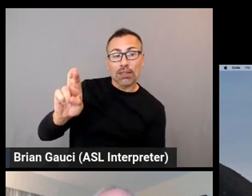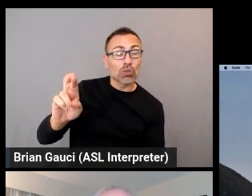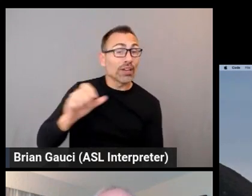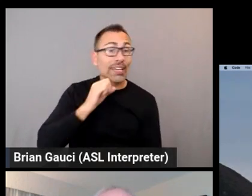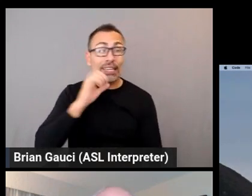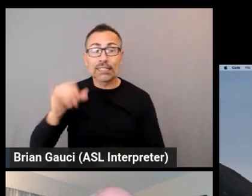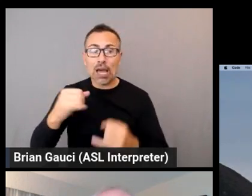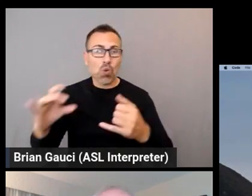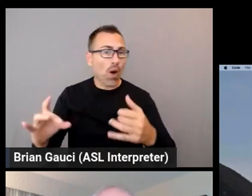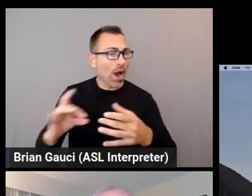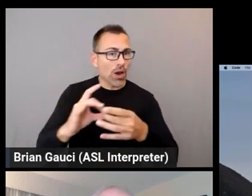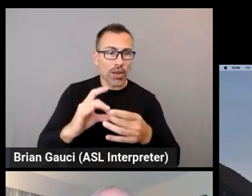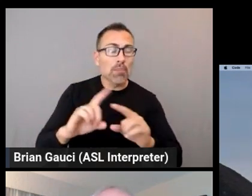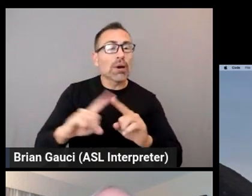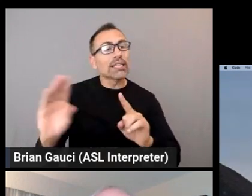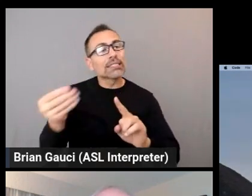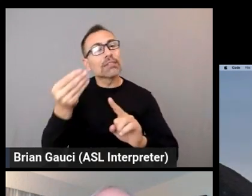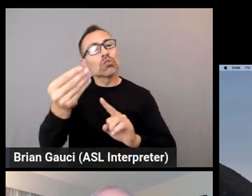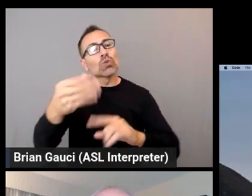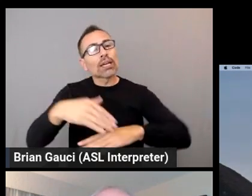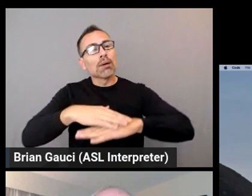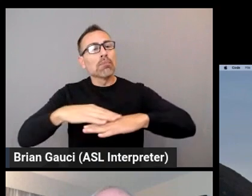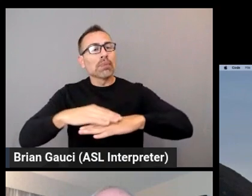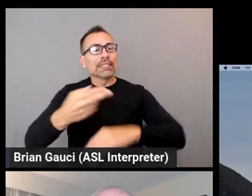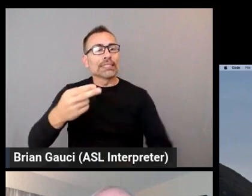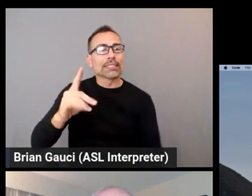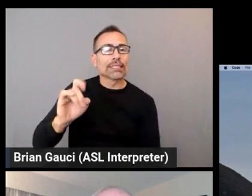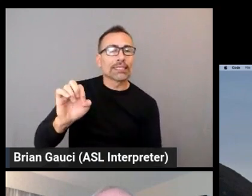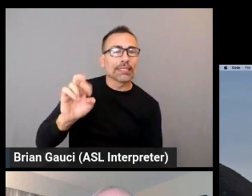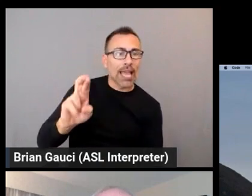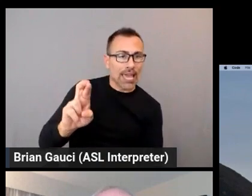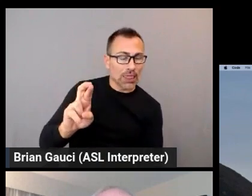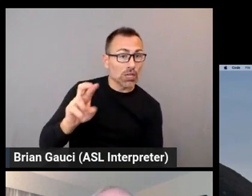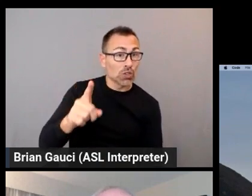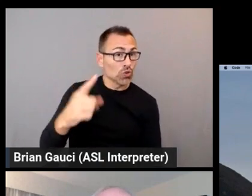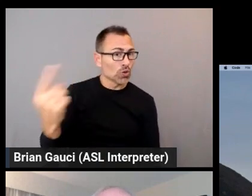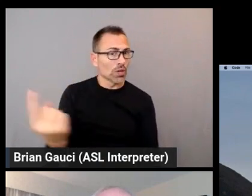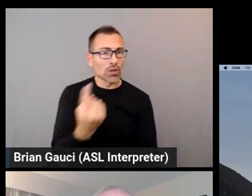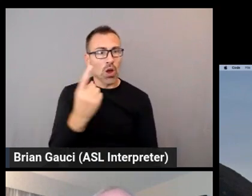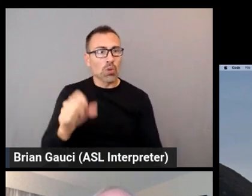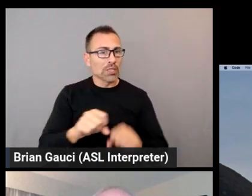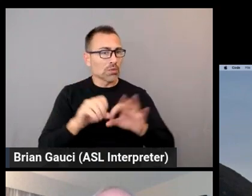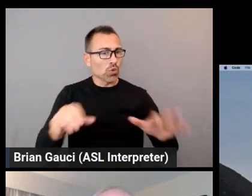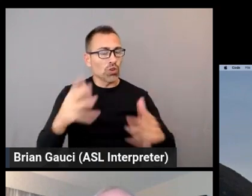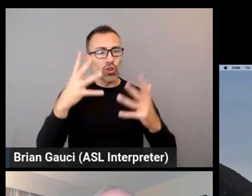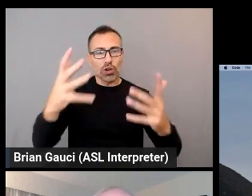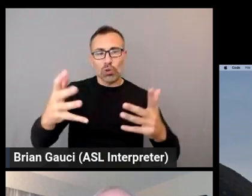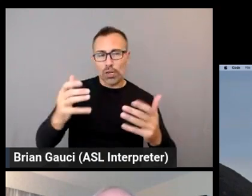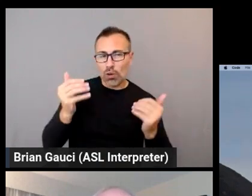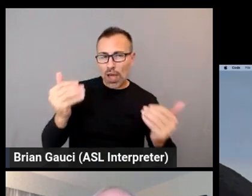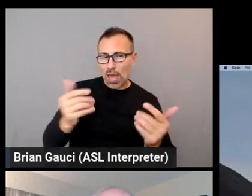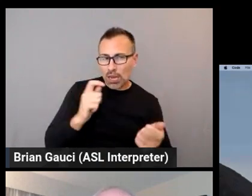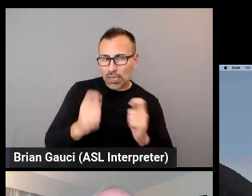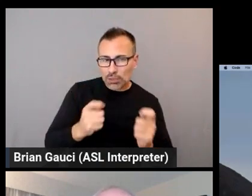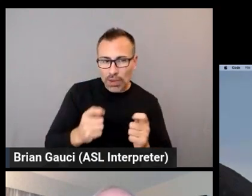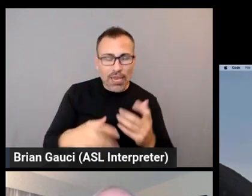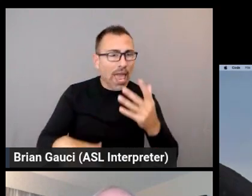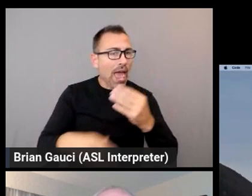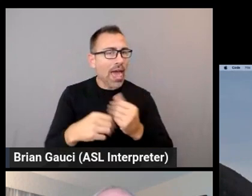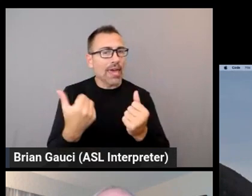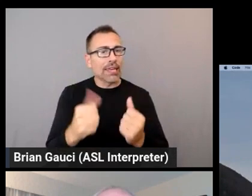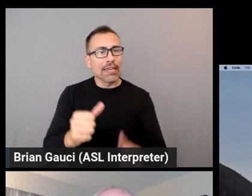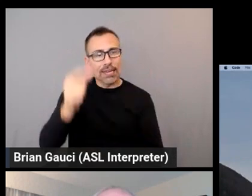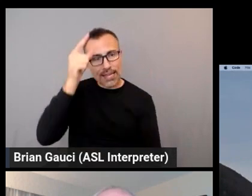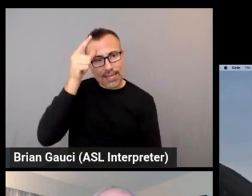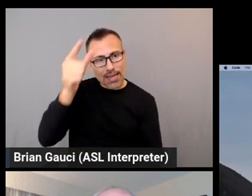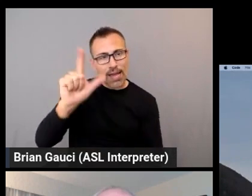you a sort of basic handler. Again, the idea is you can always deploy this application. You're going to want to go and customize it. In this case, go in and add in any logic.